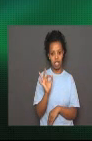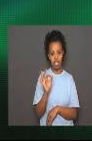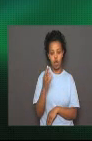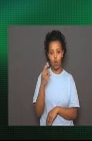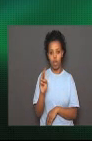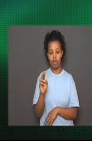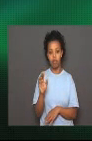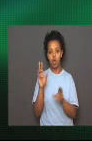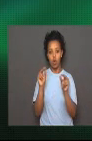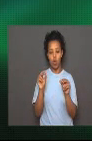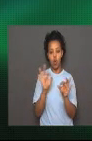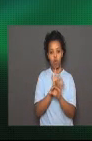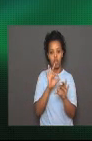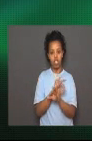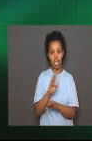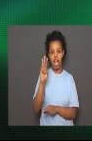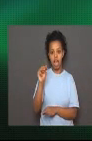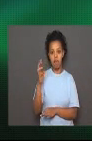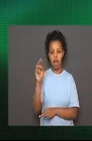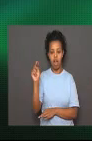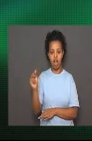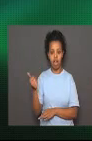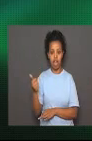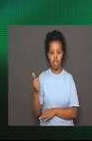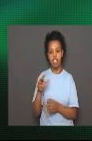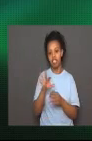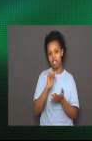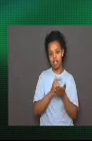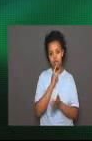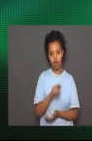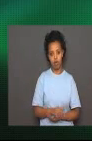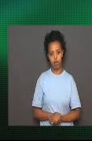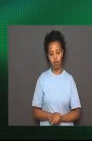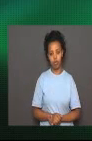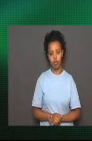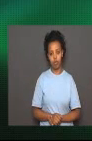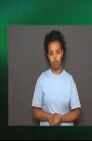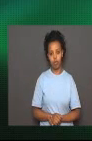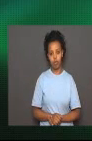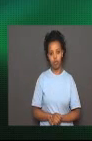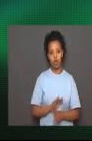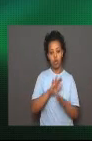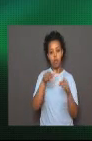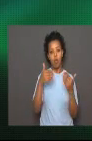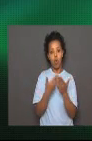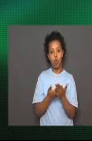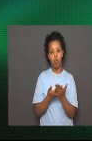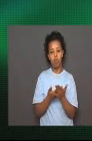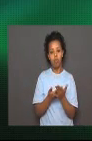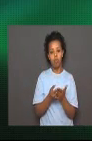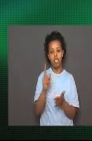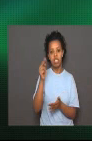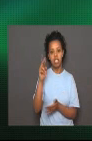a non-functional mRNA results. When a whole triplet